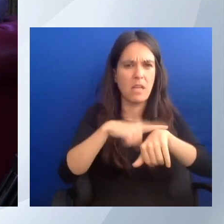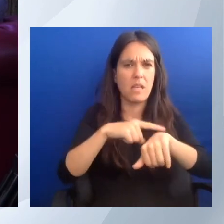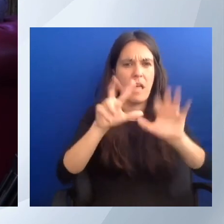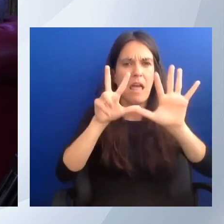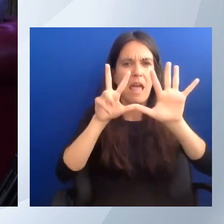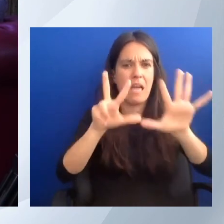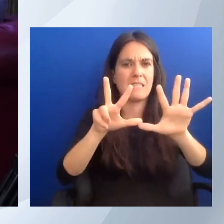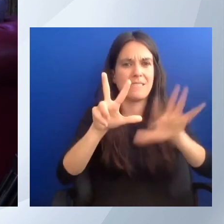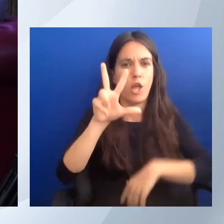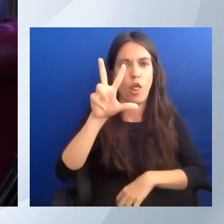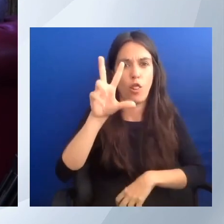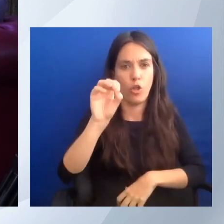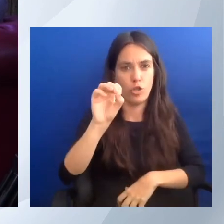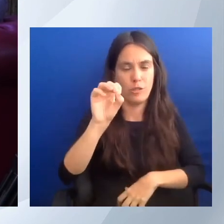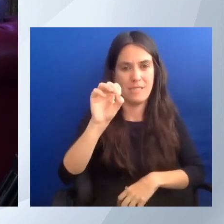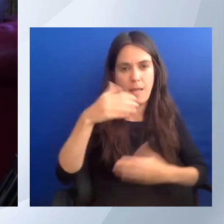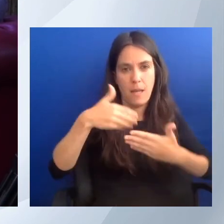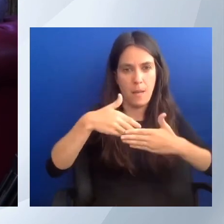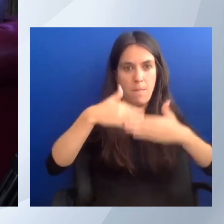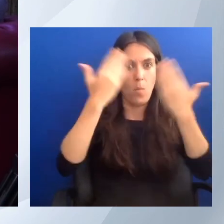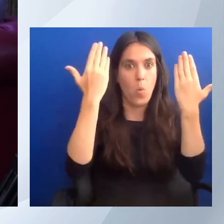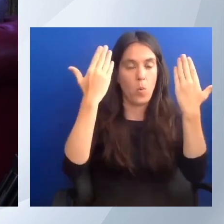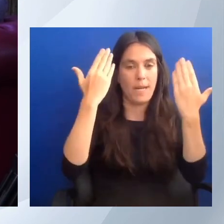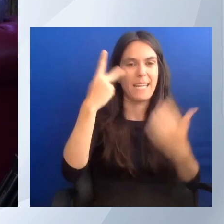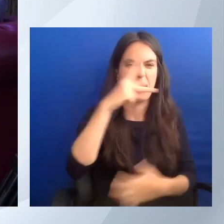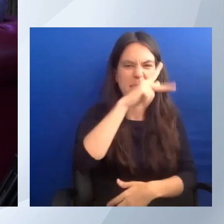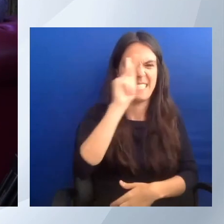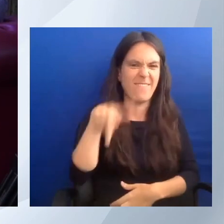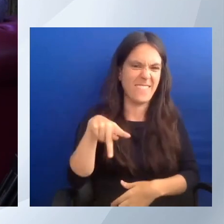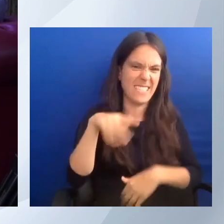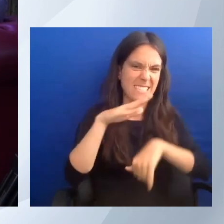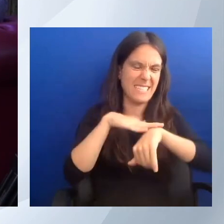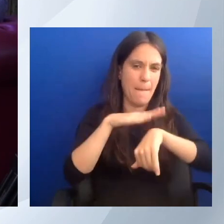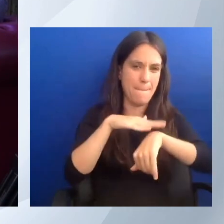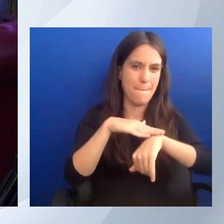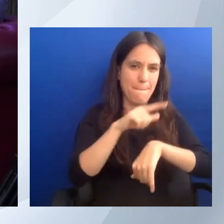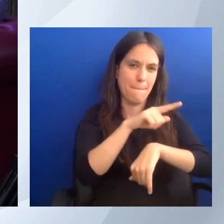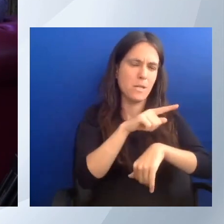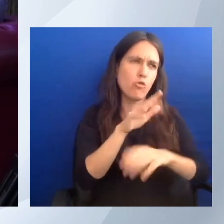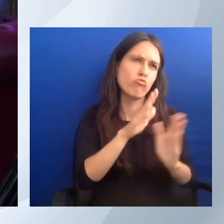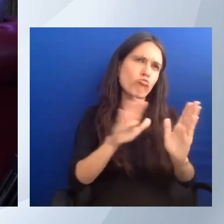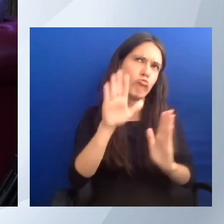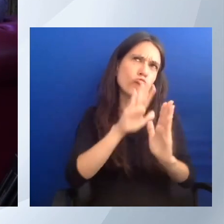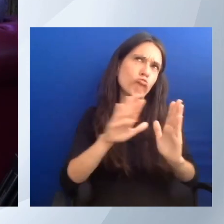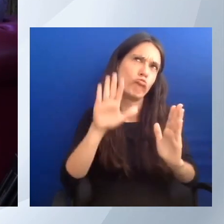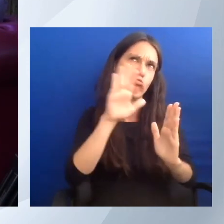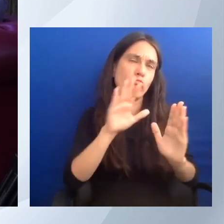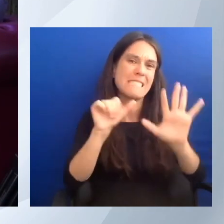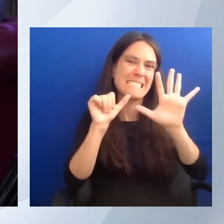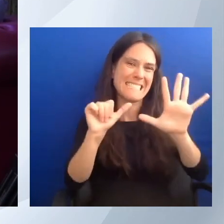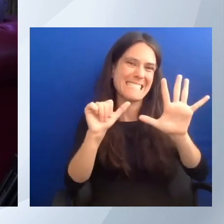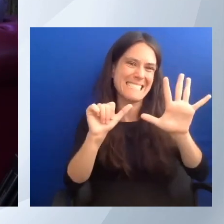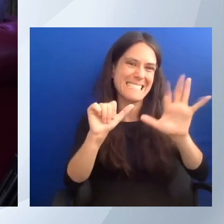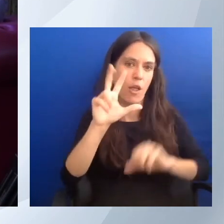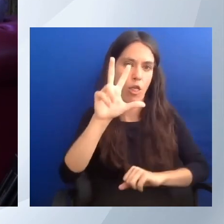8:30 a.m. Pacific time. So that will be around 6:30